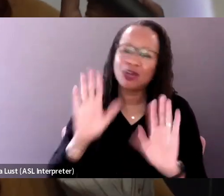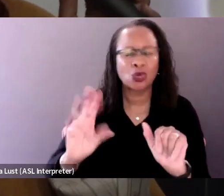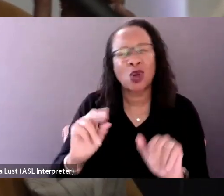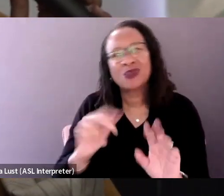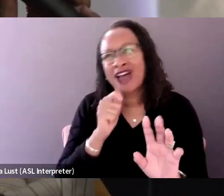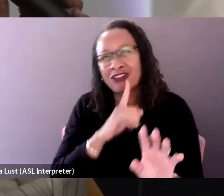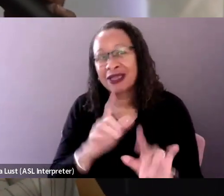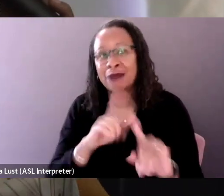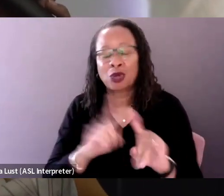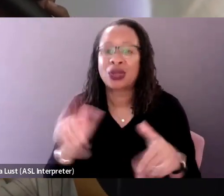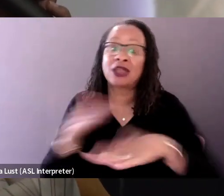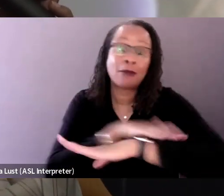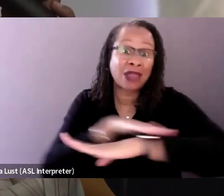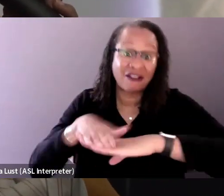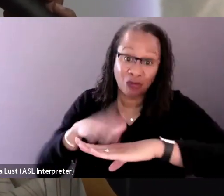a platform,